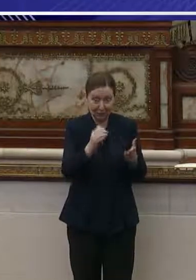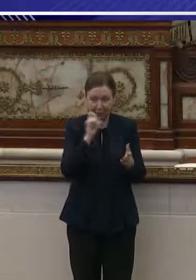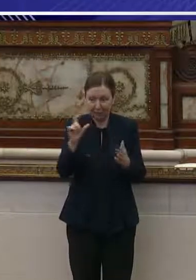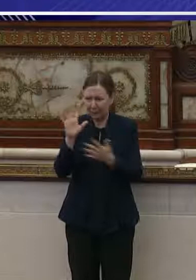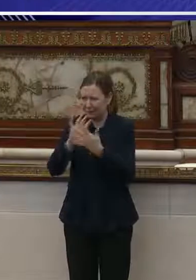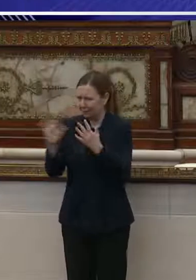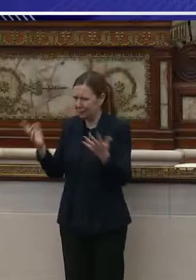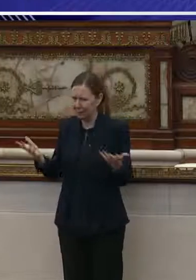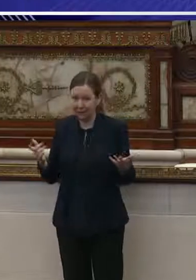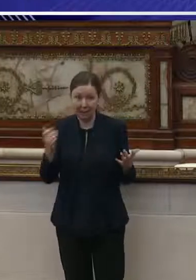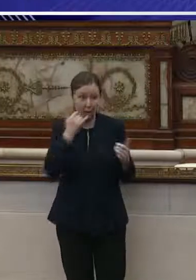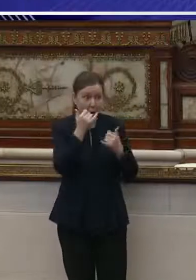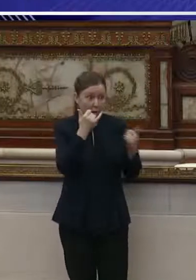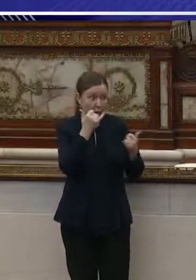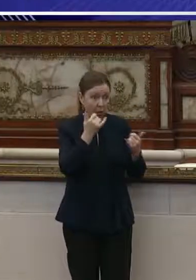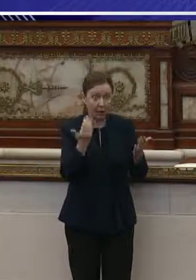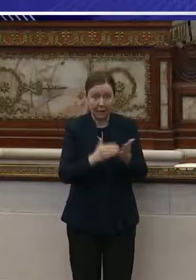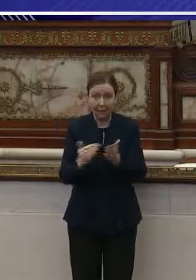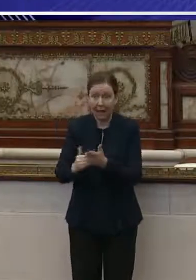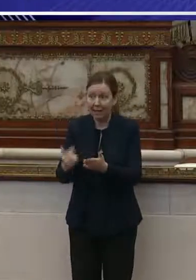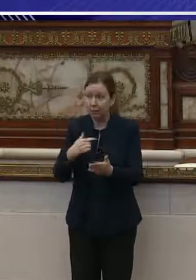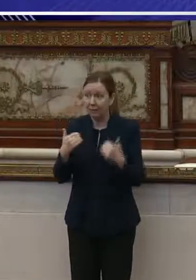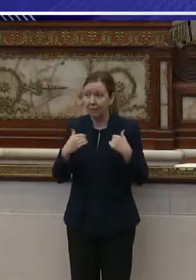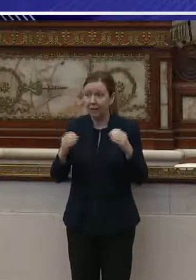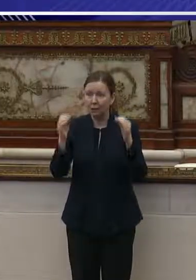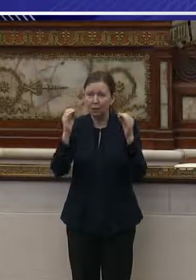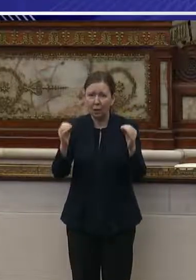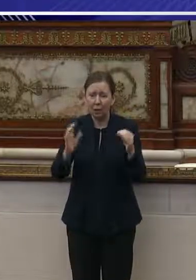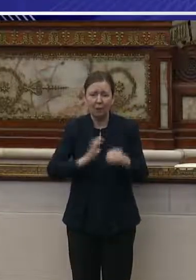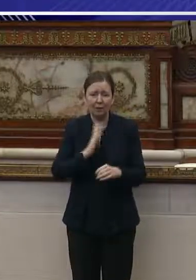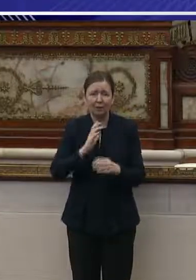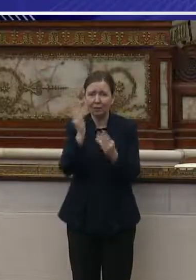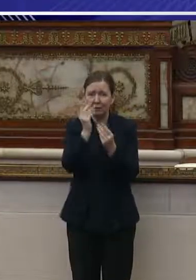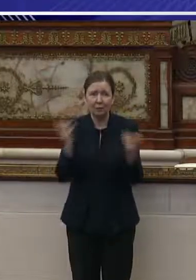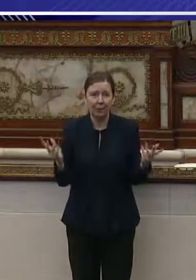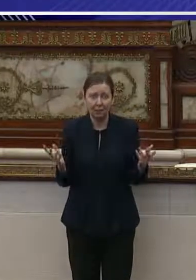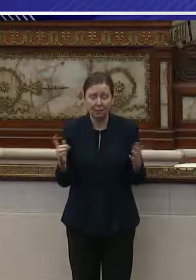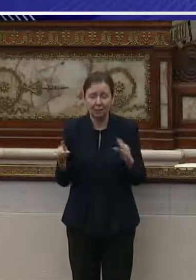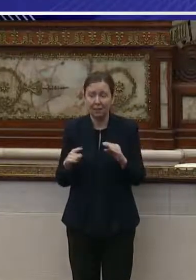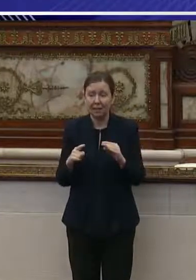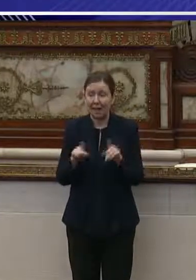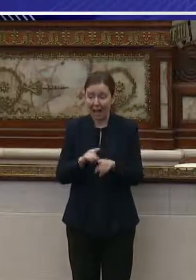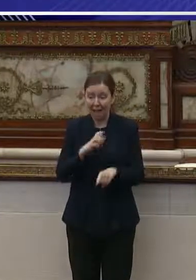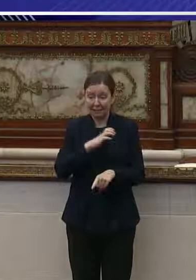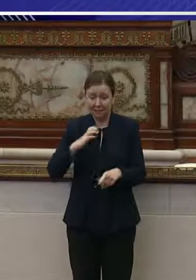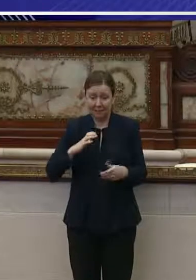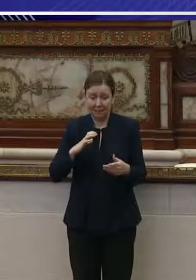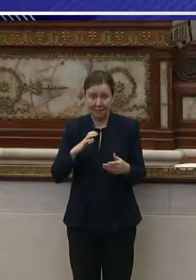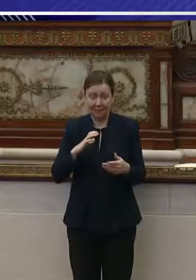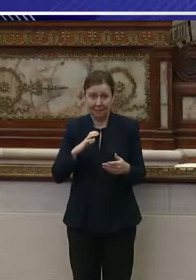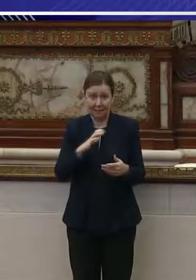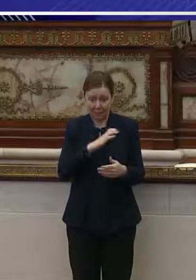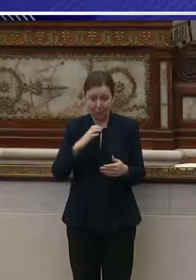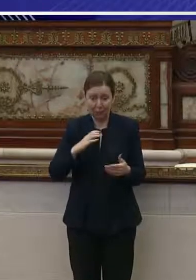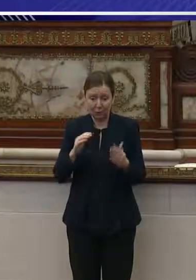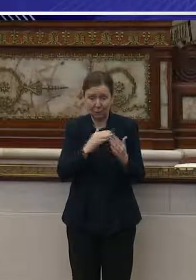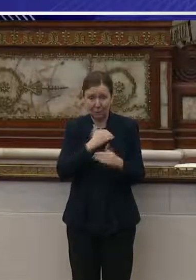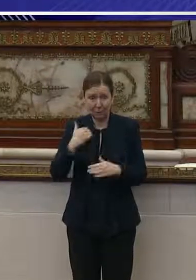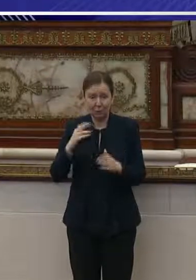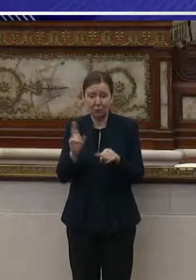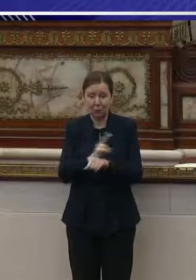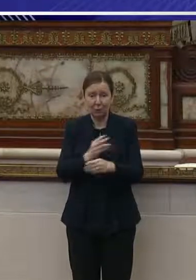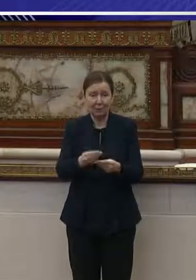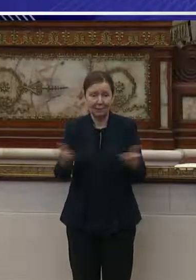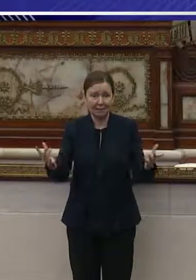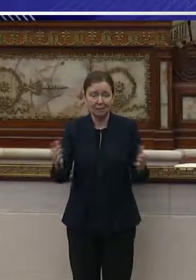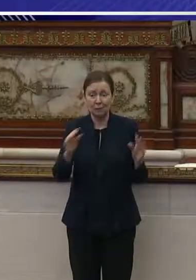to call your department over and over again. We've had almost no official information as city council members to be able to use and distribute